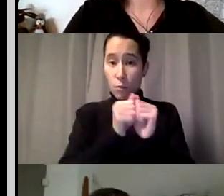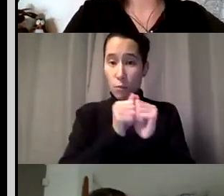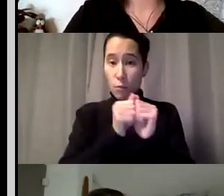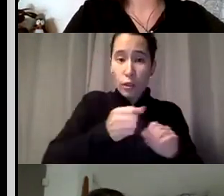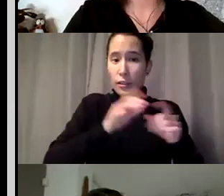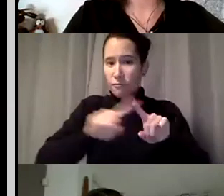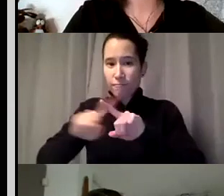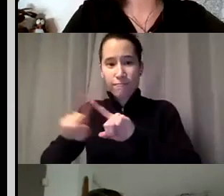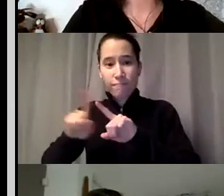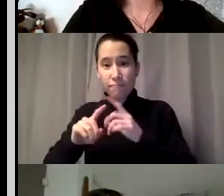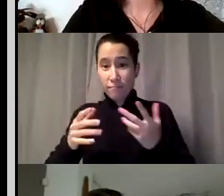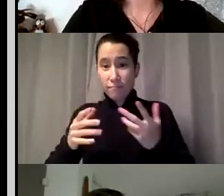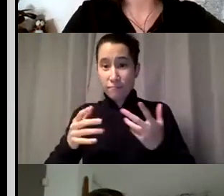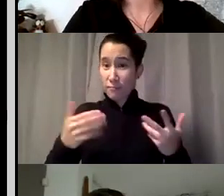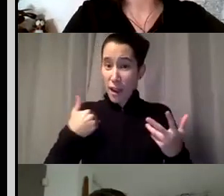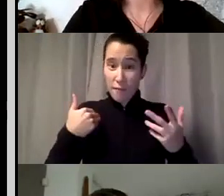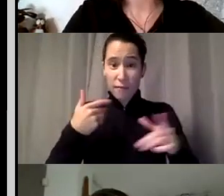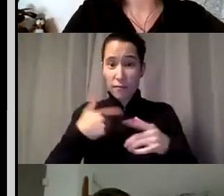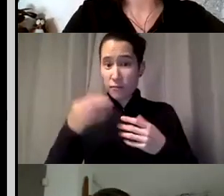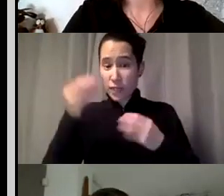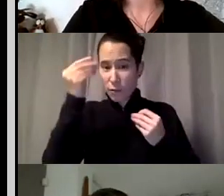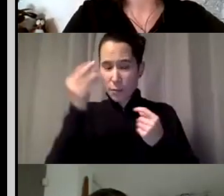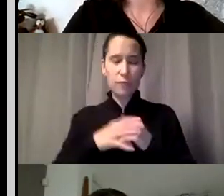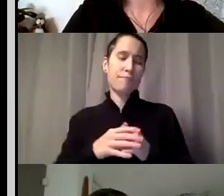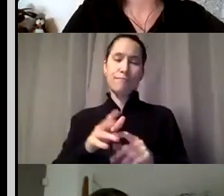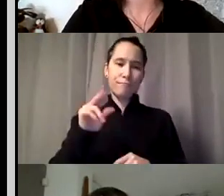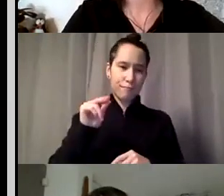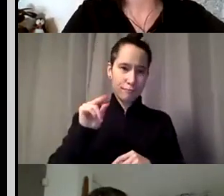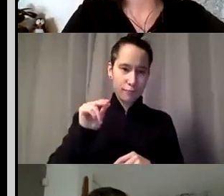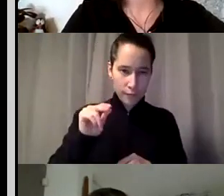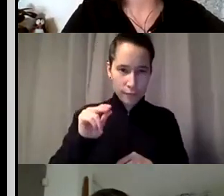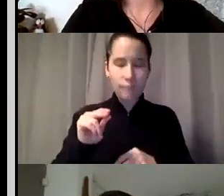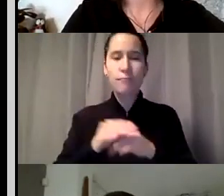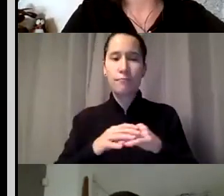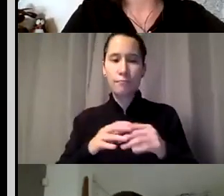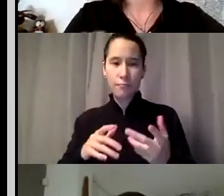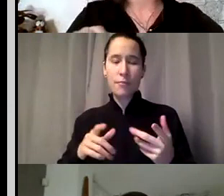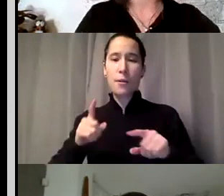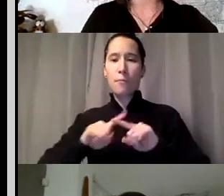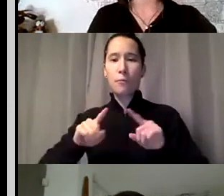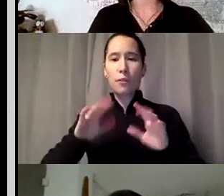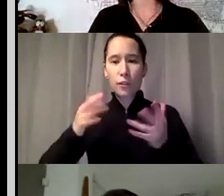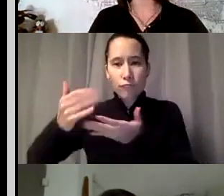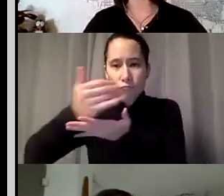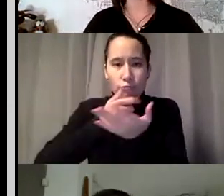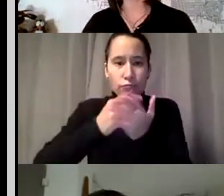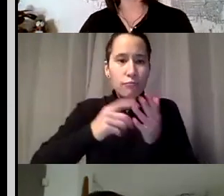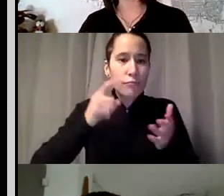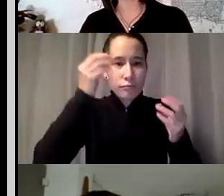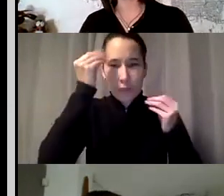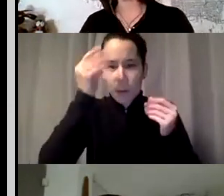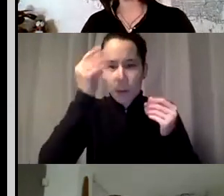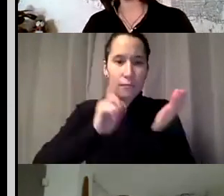haven't. But as a collective, as we've gone through the second wave, we've had to put restrictions across every part of our